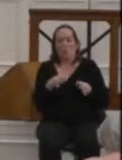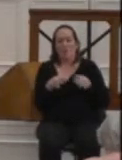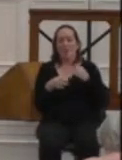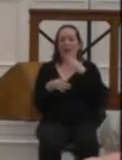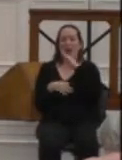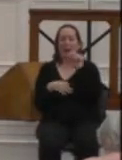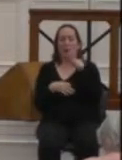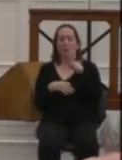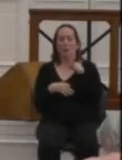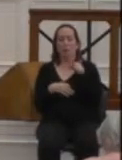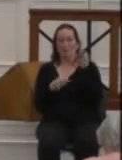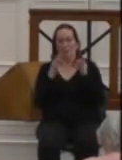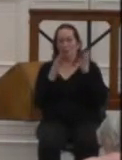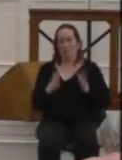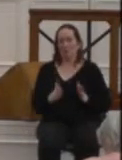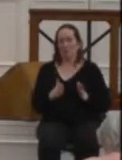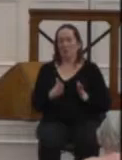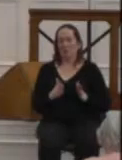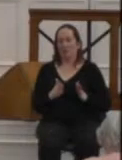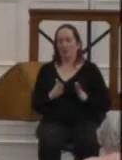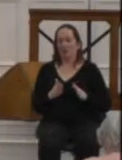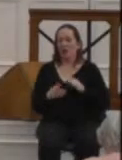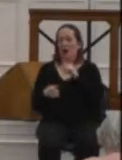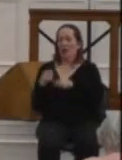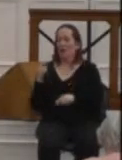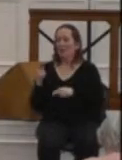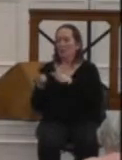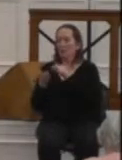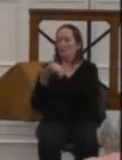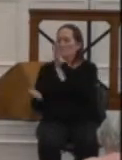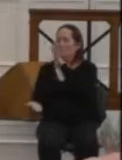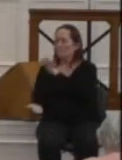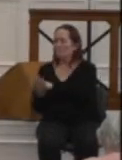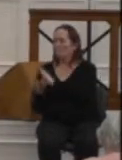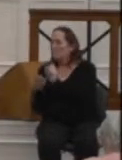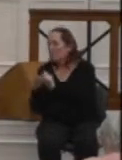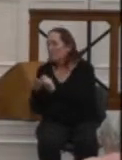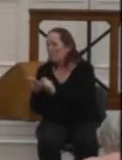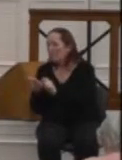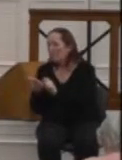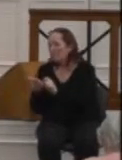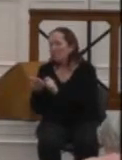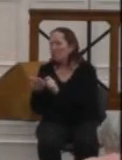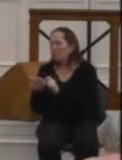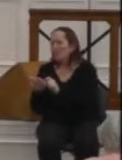put down on paper and give enough concrete evidence to prove